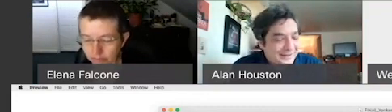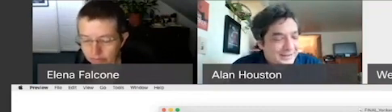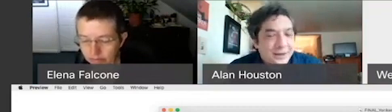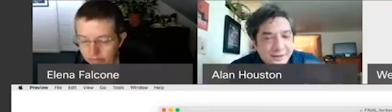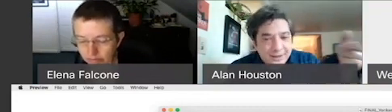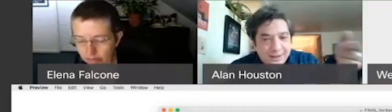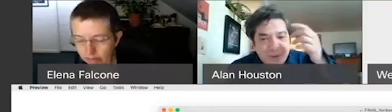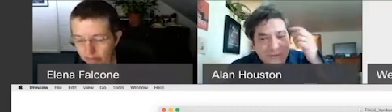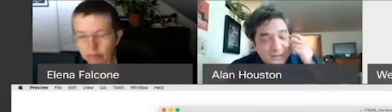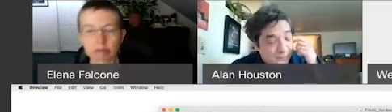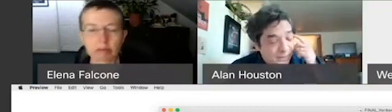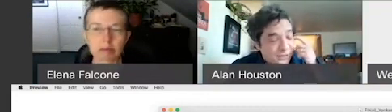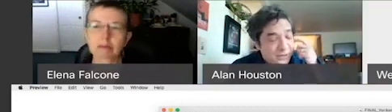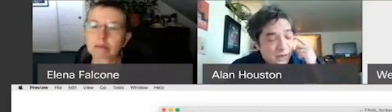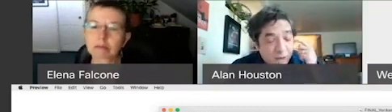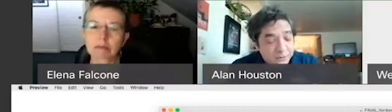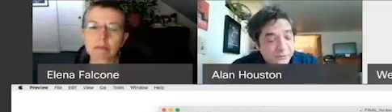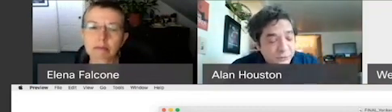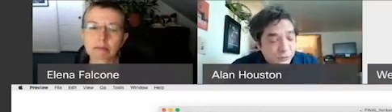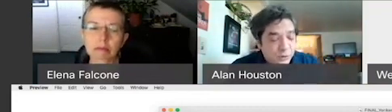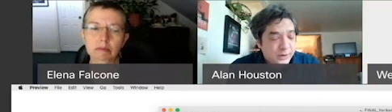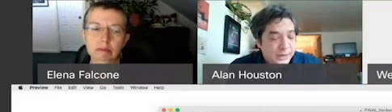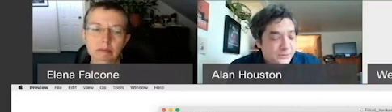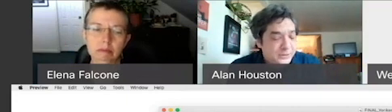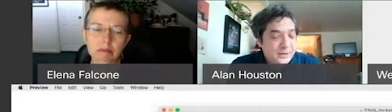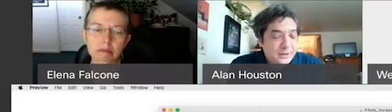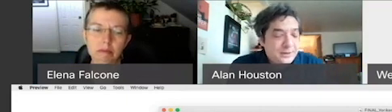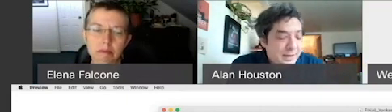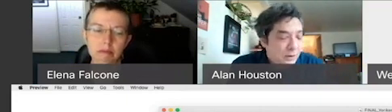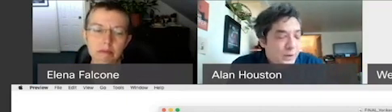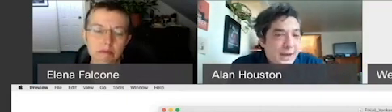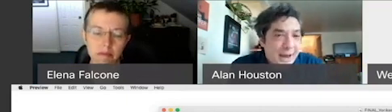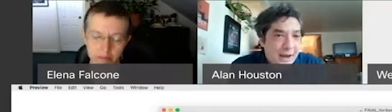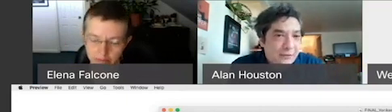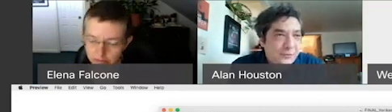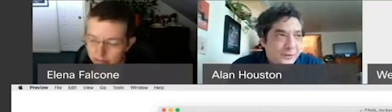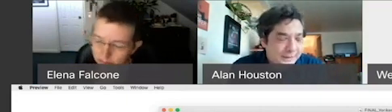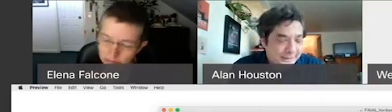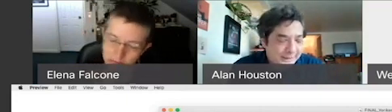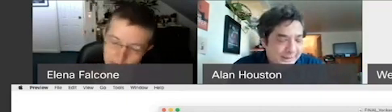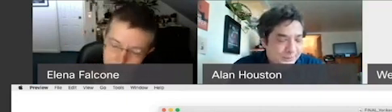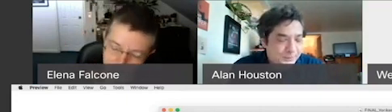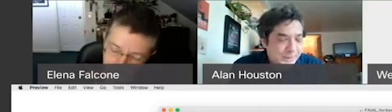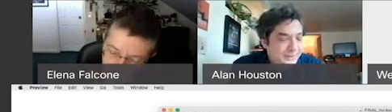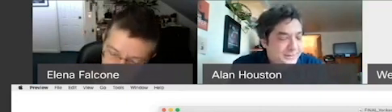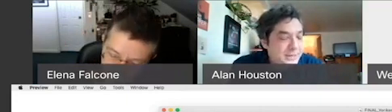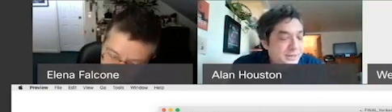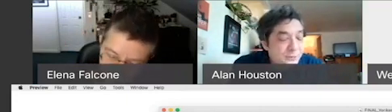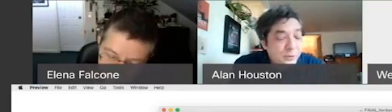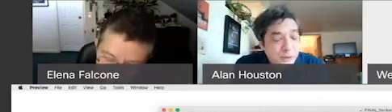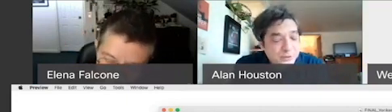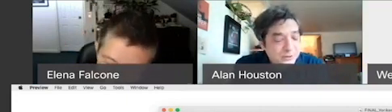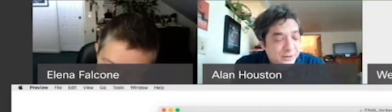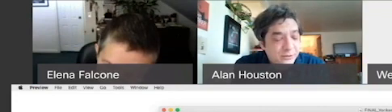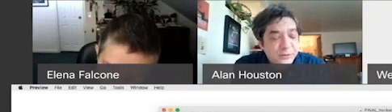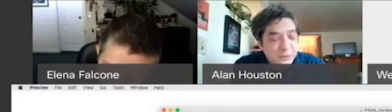had previously mentioned a couple of new programs that we have. Z from the